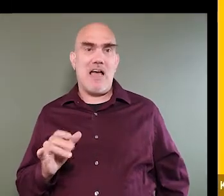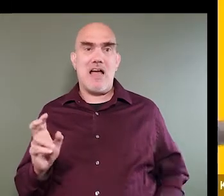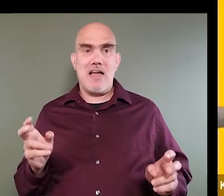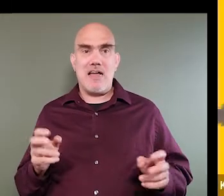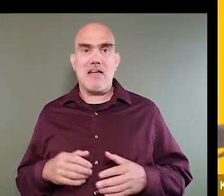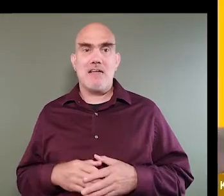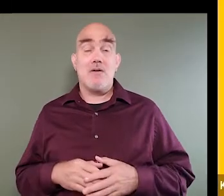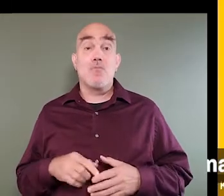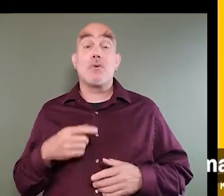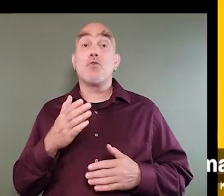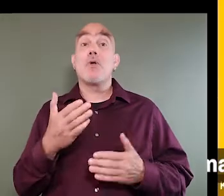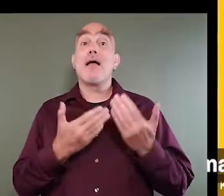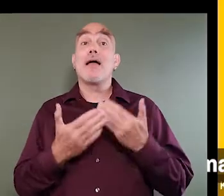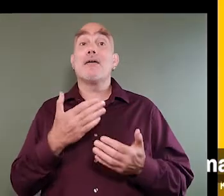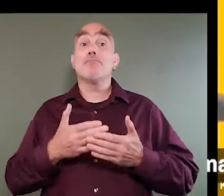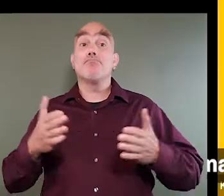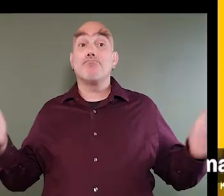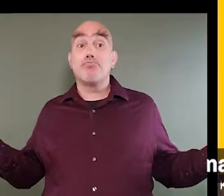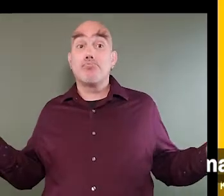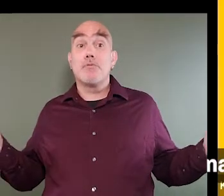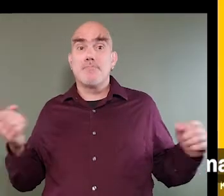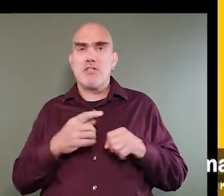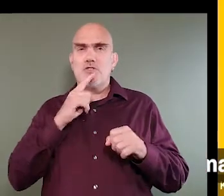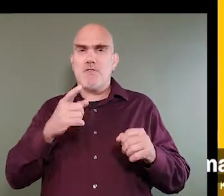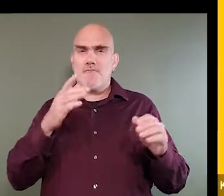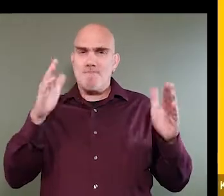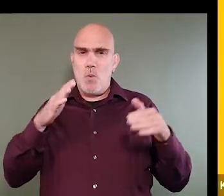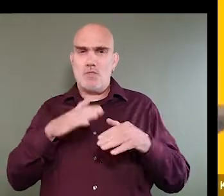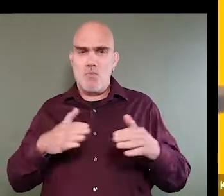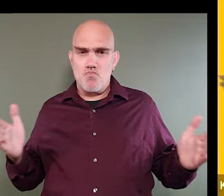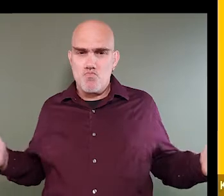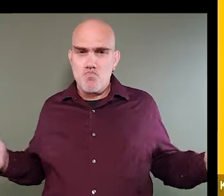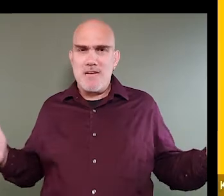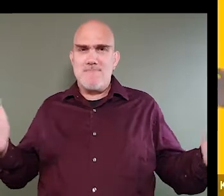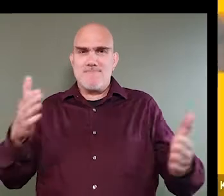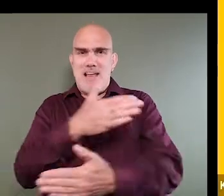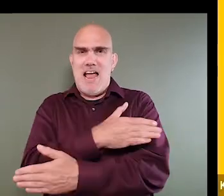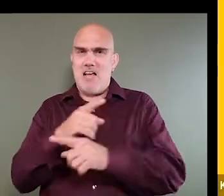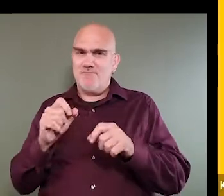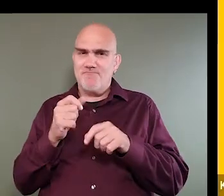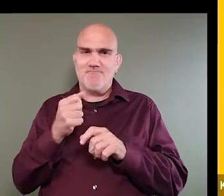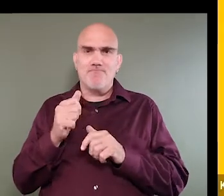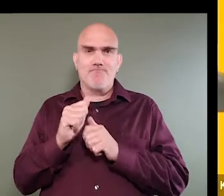When you bring your hands back, make sure you focus on bringing them back as far as you can get them.